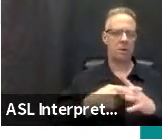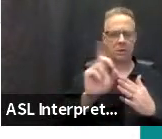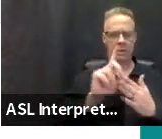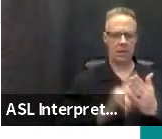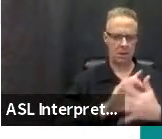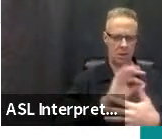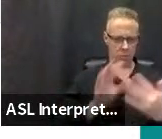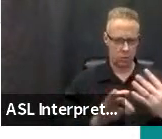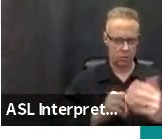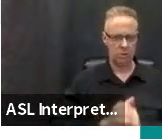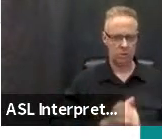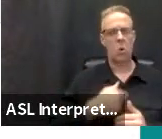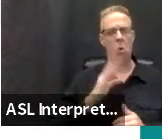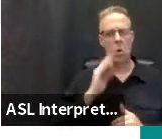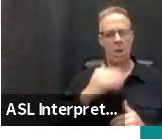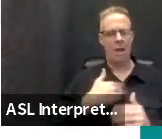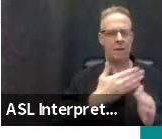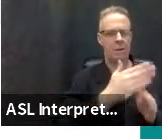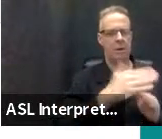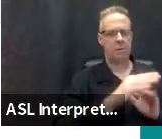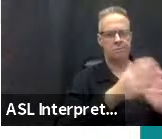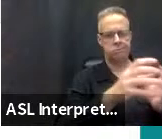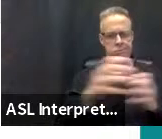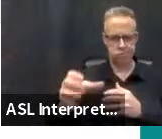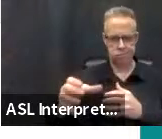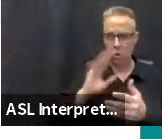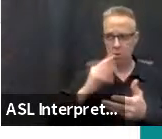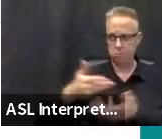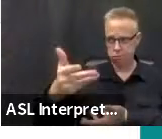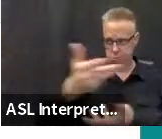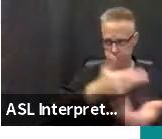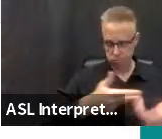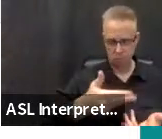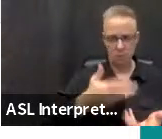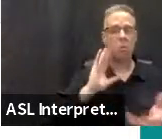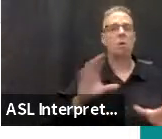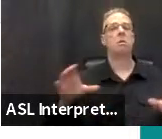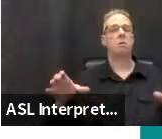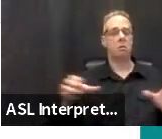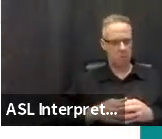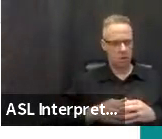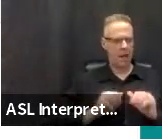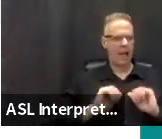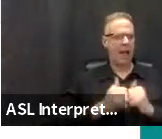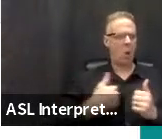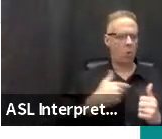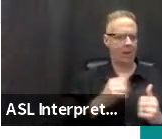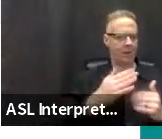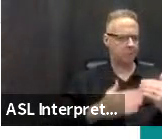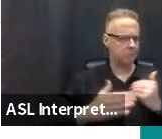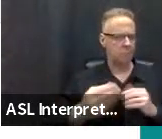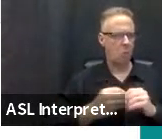have an interactive session in breakout rooms and then report back and then review other ways to engage.